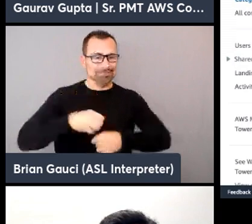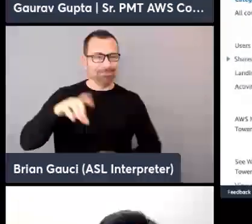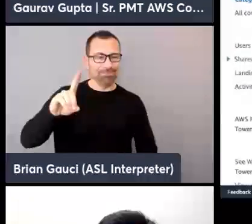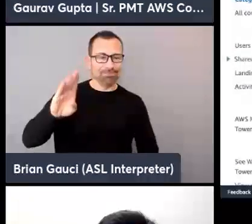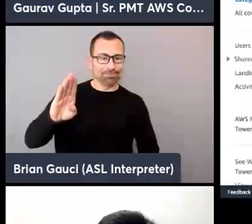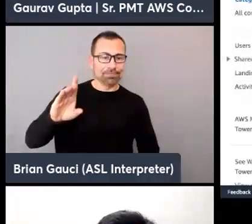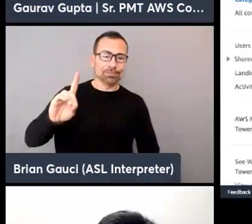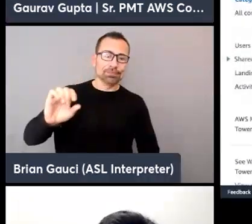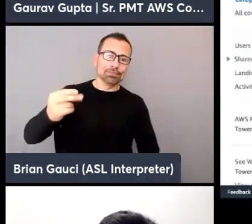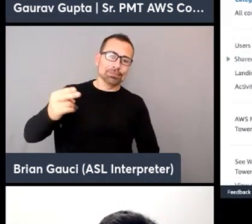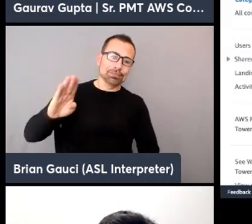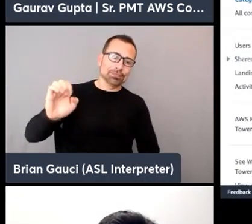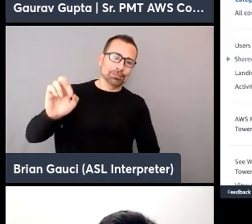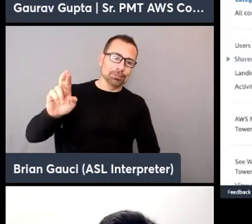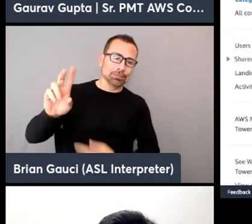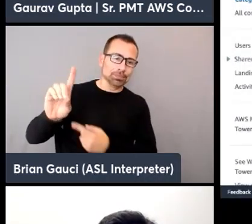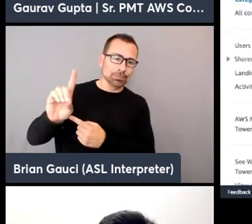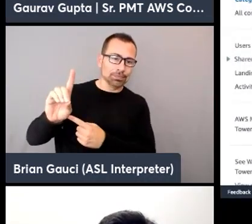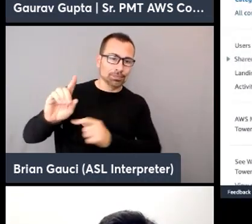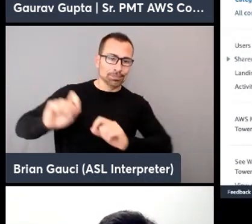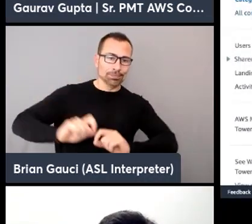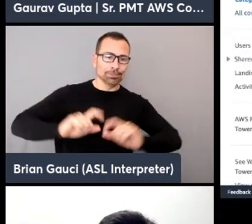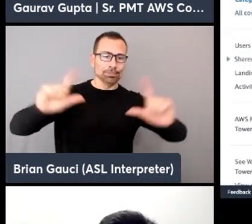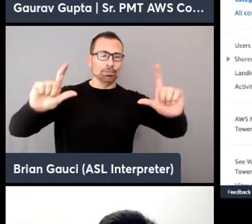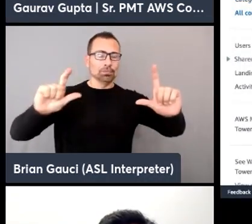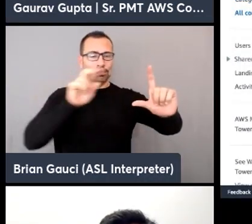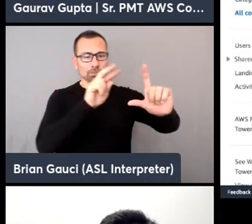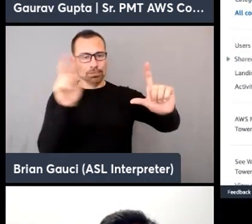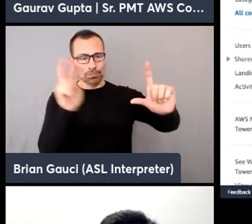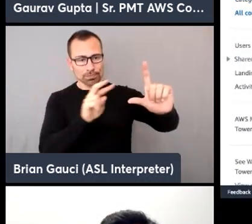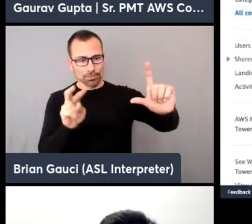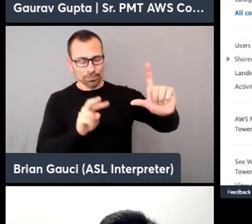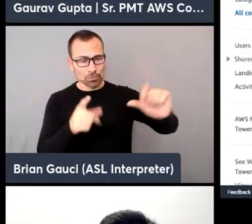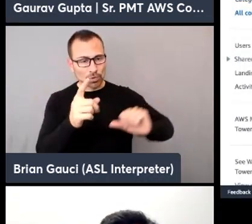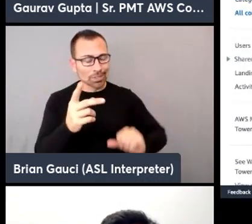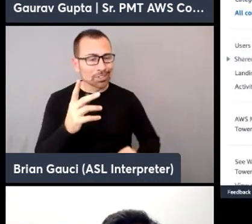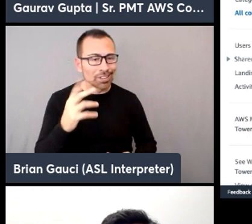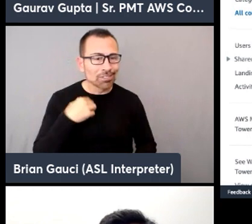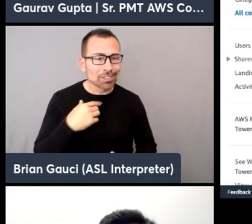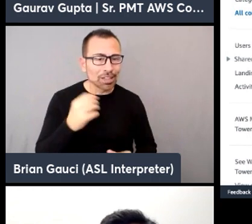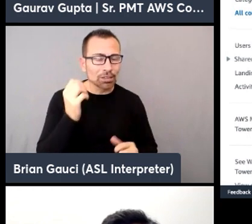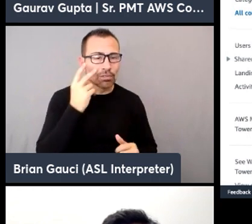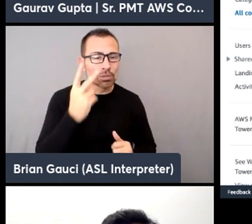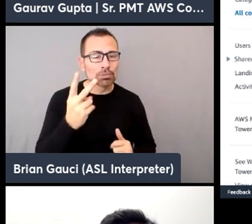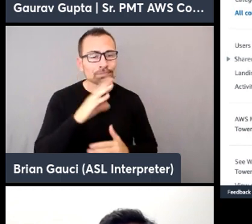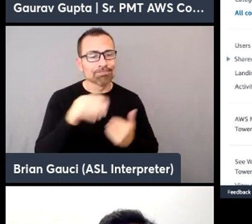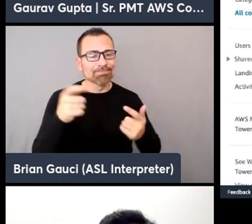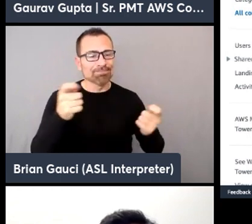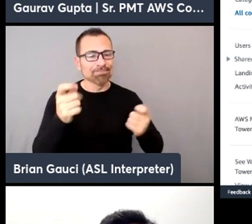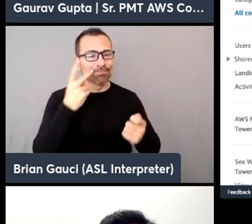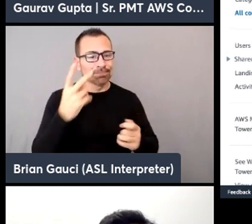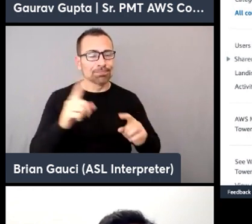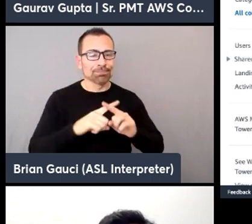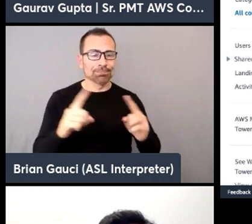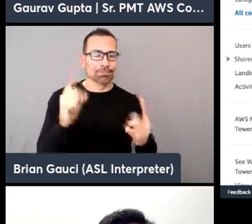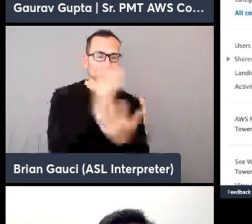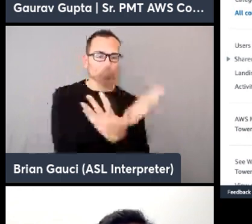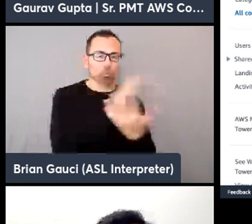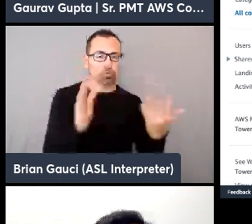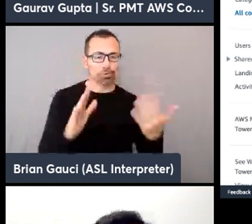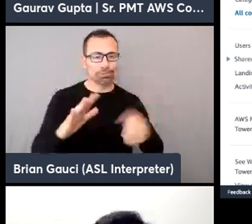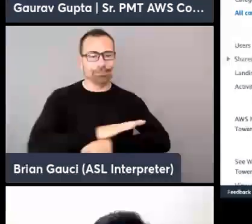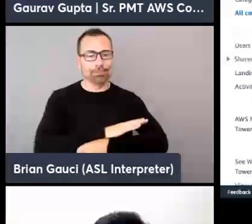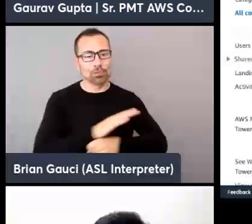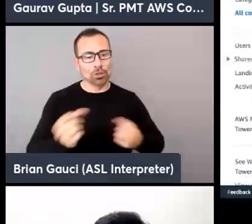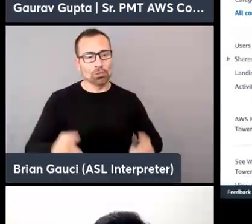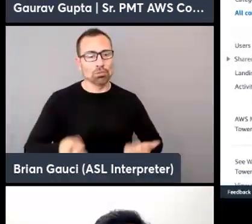that visibility of all of your controls that Gaurav just showed us, but it's across the entire